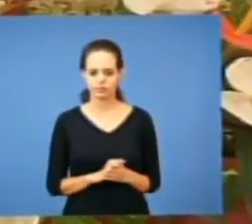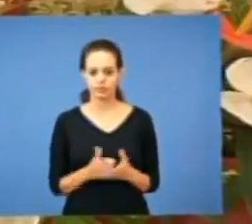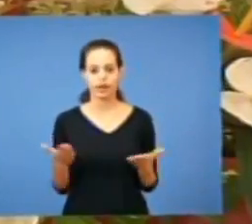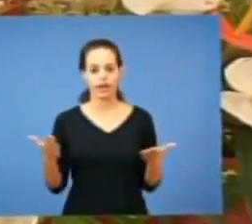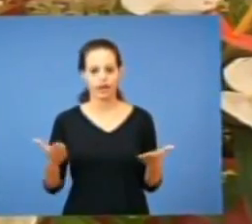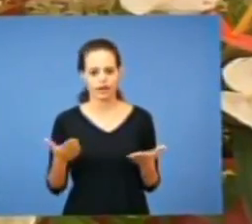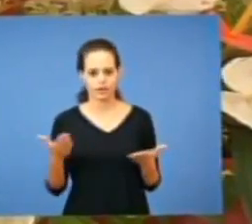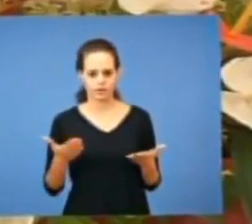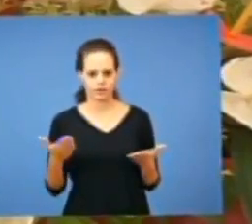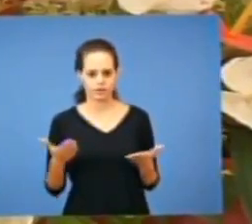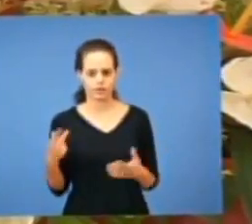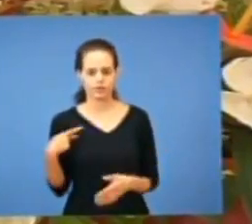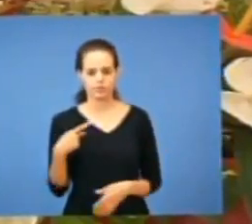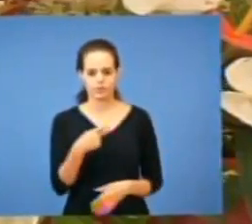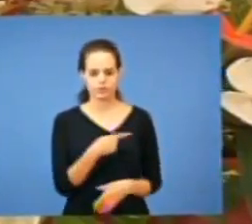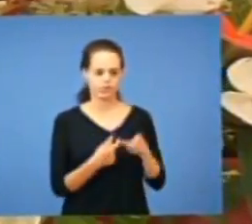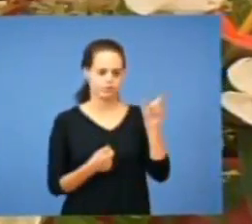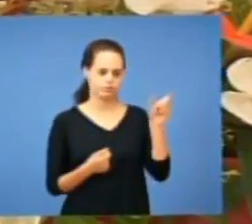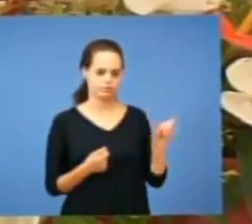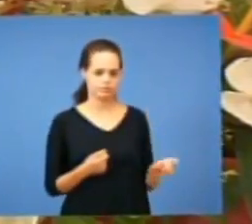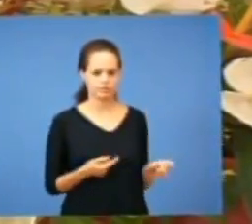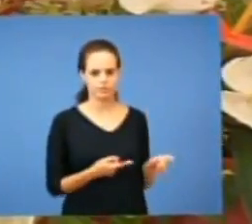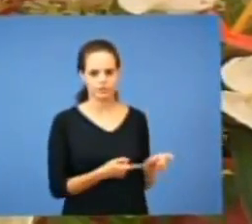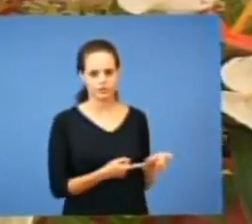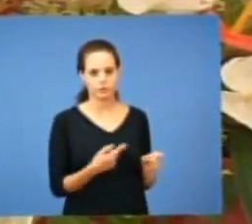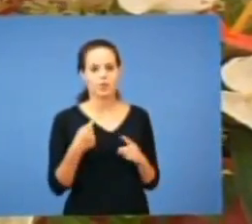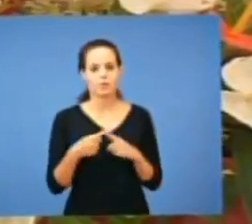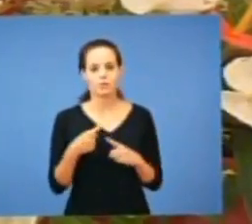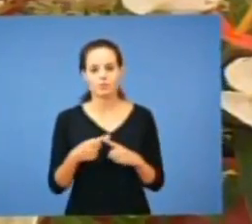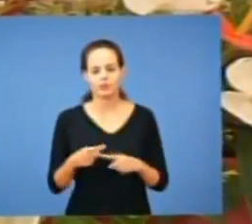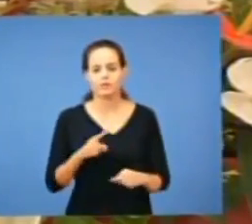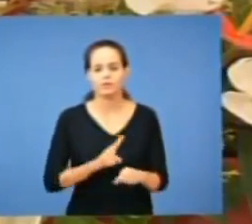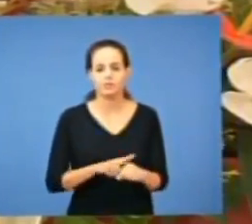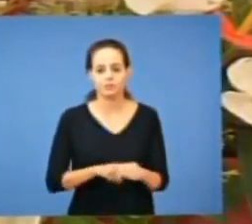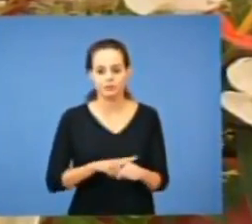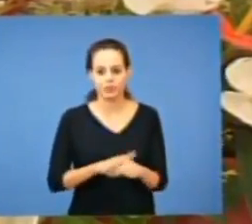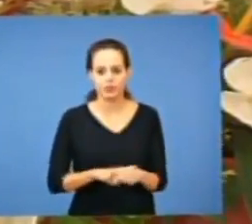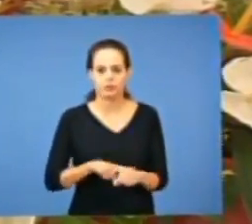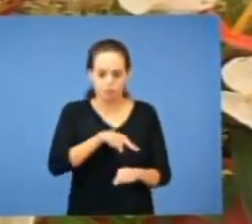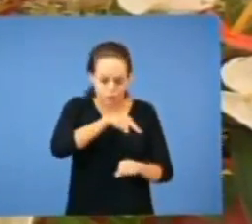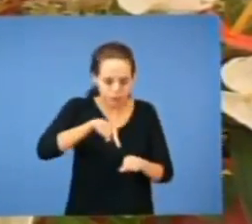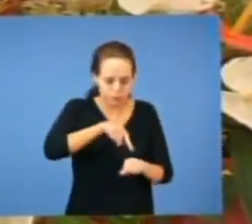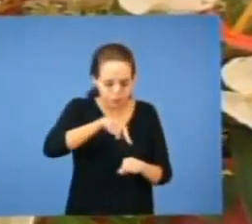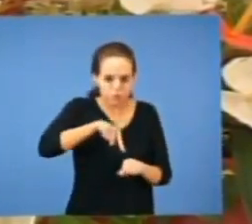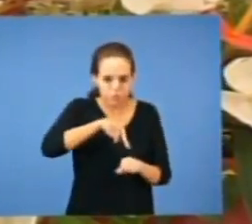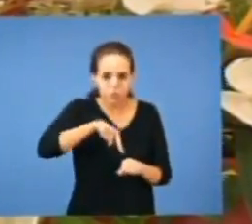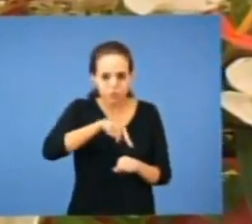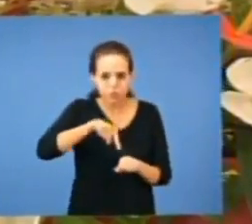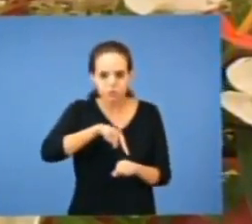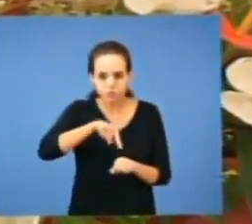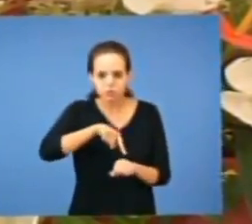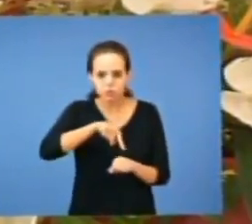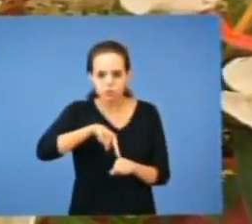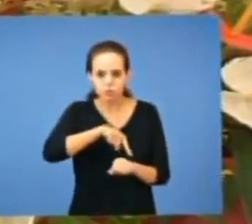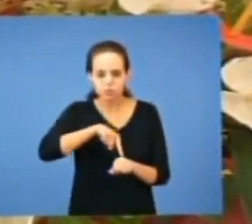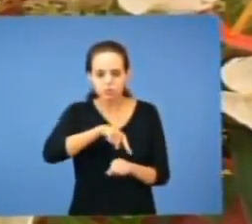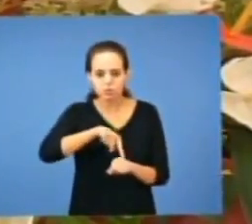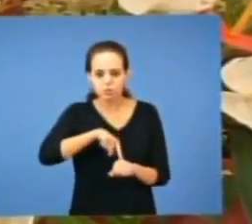Well, I'm going to hand the word back to Pastor Jesus. He's just very anxious there because time is running out. Right, Pastor